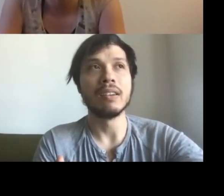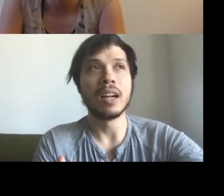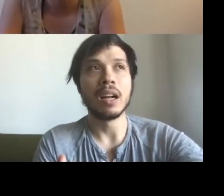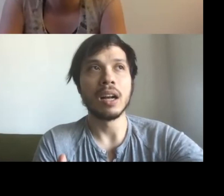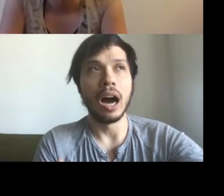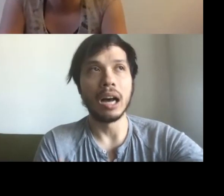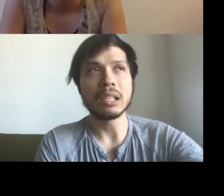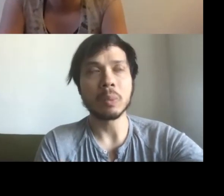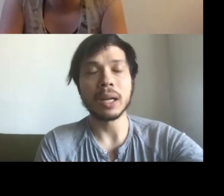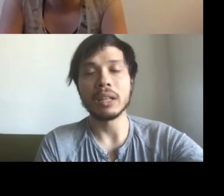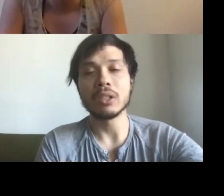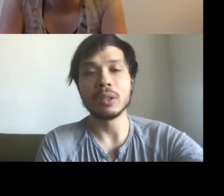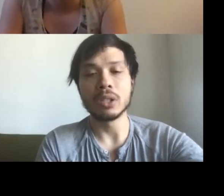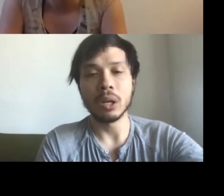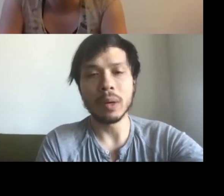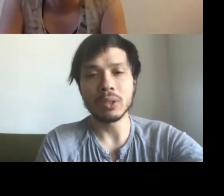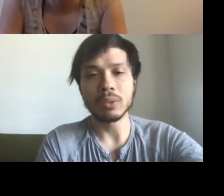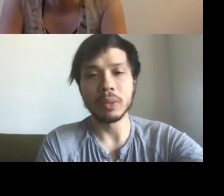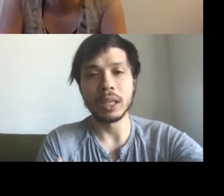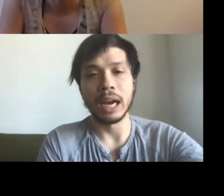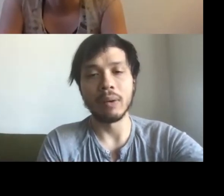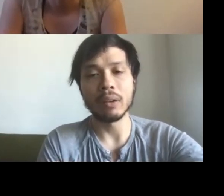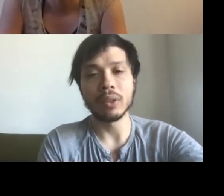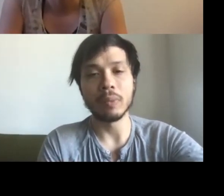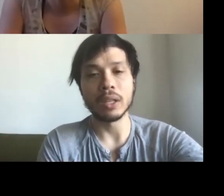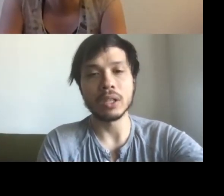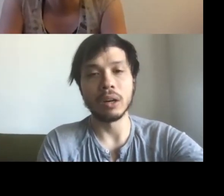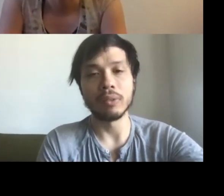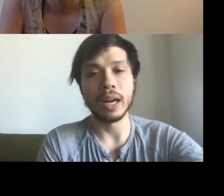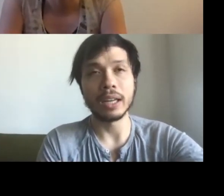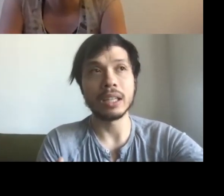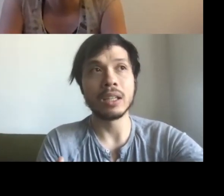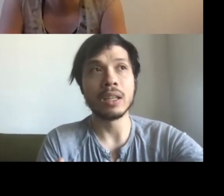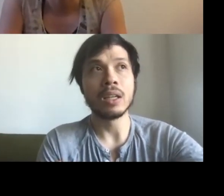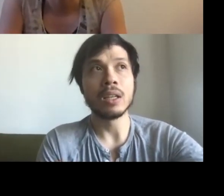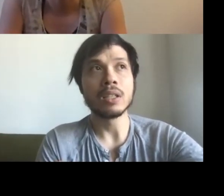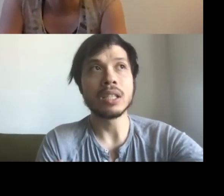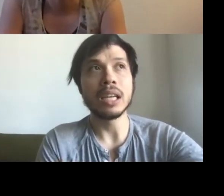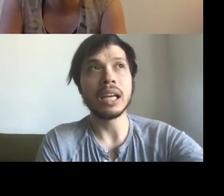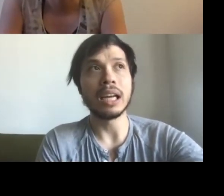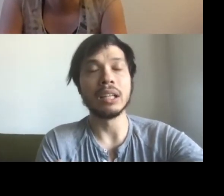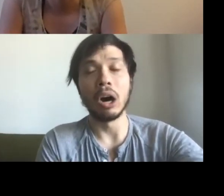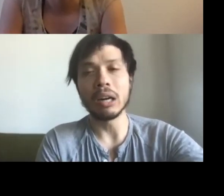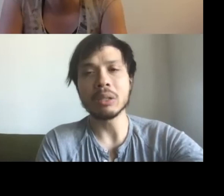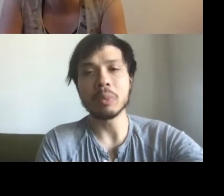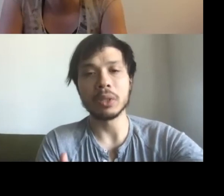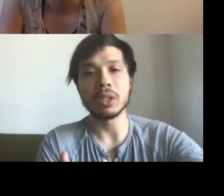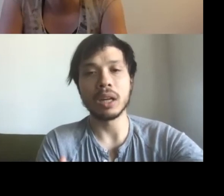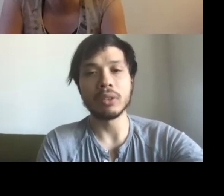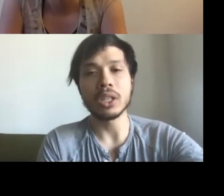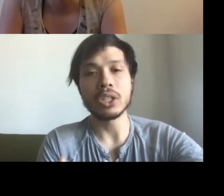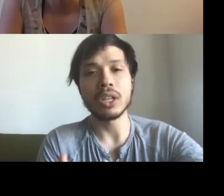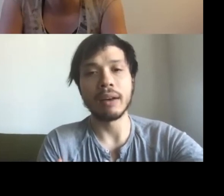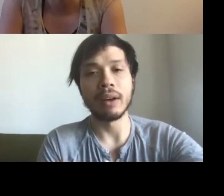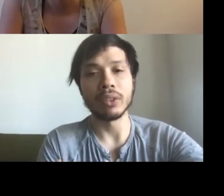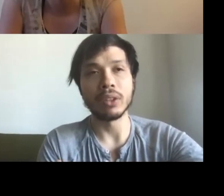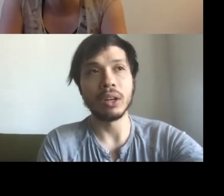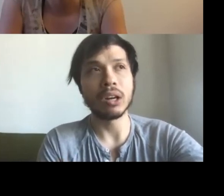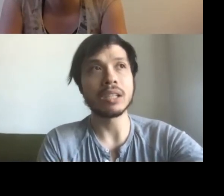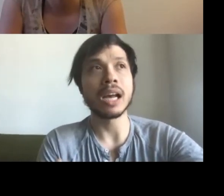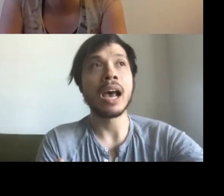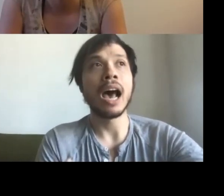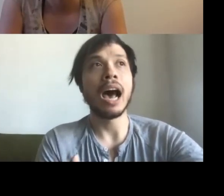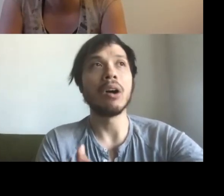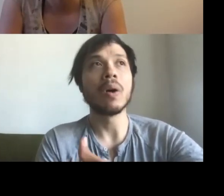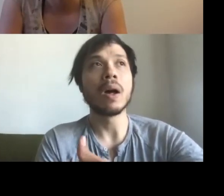that On Display has done so much for me in how I view myself. And I can see in the audience members, the conversations I have after the